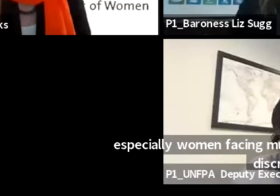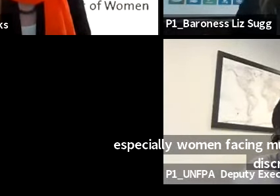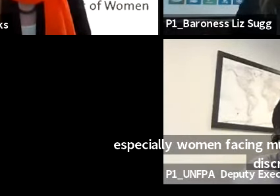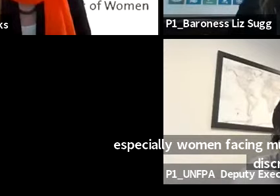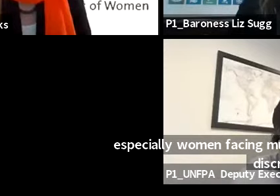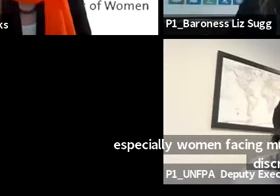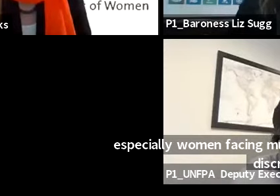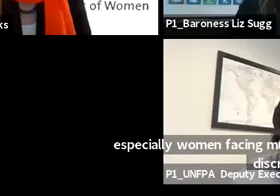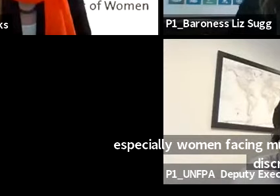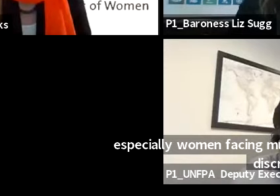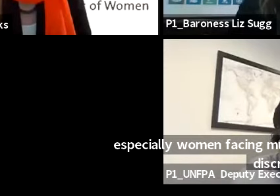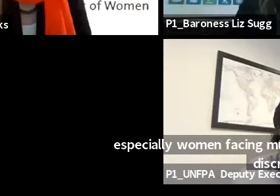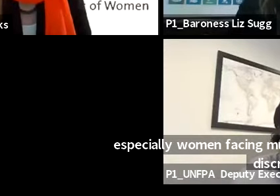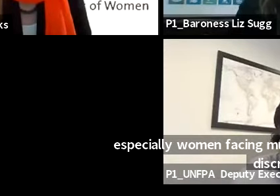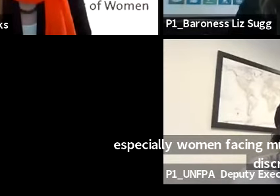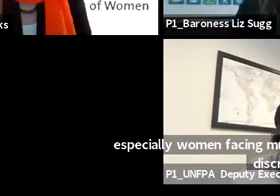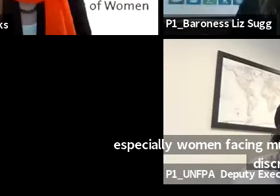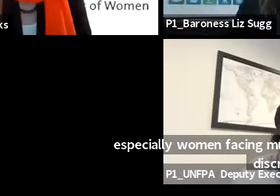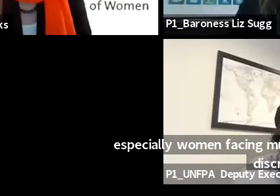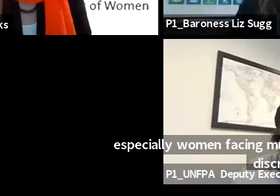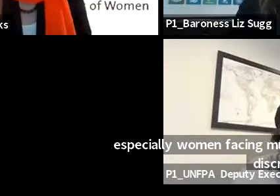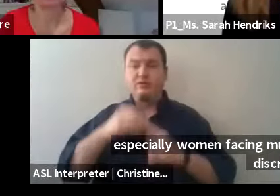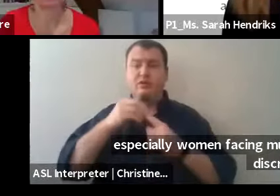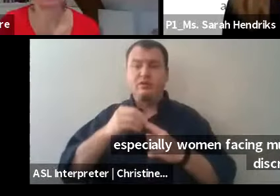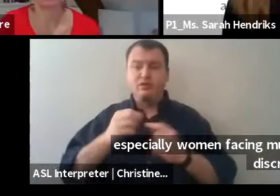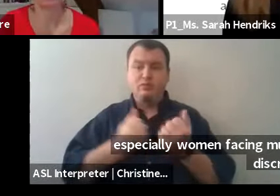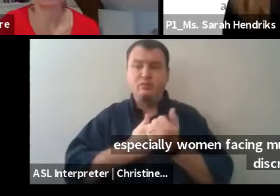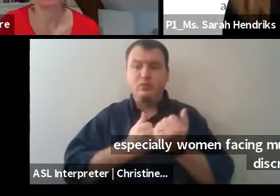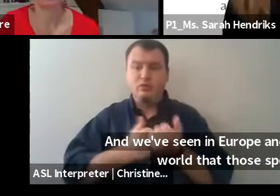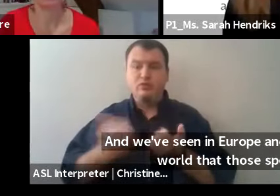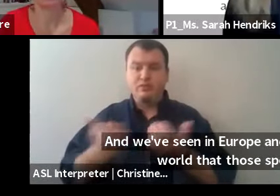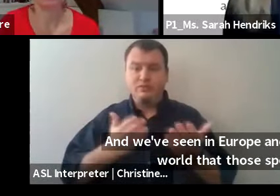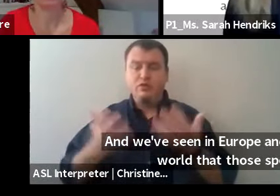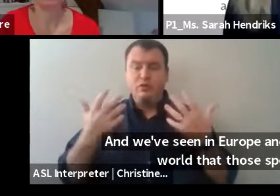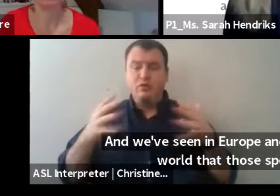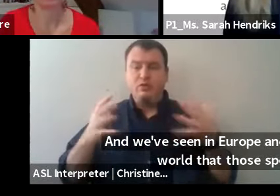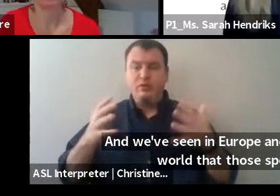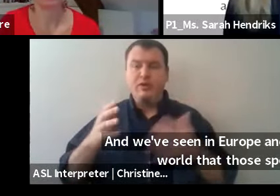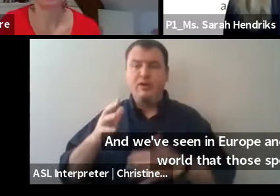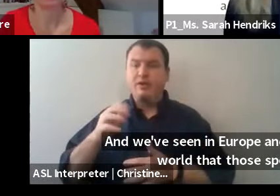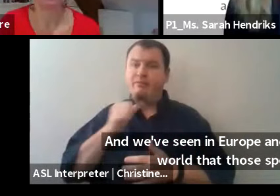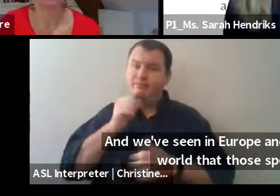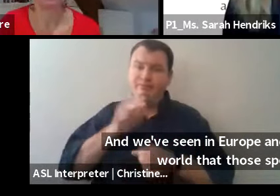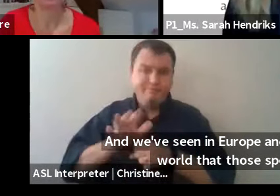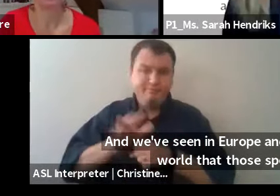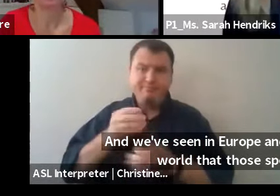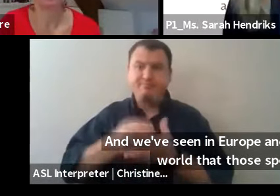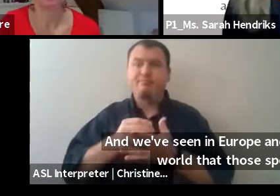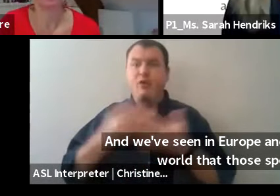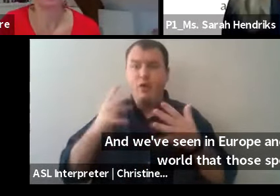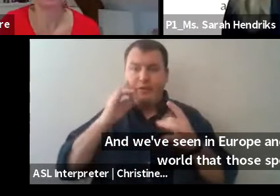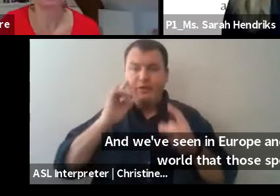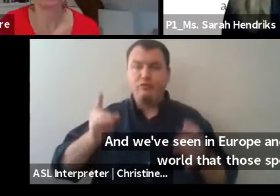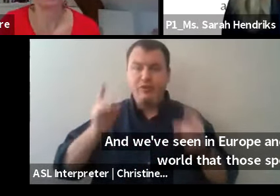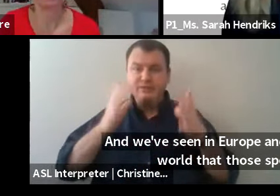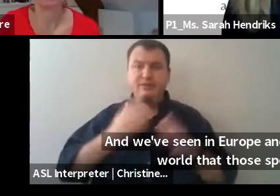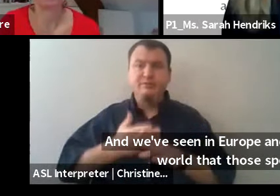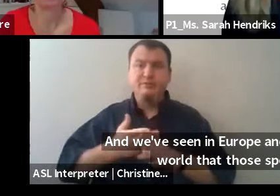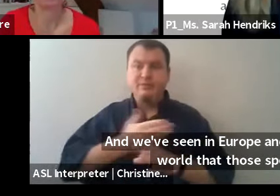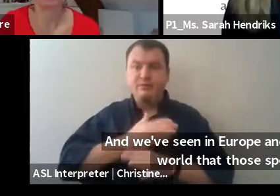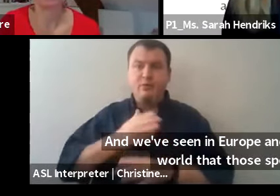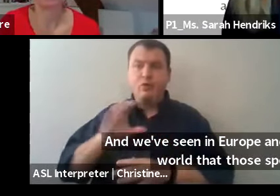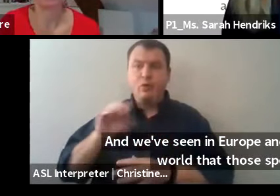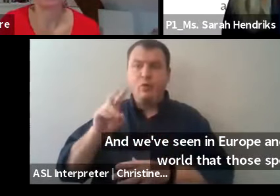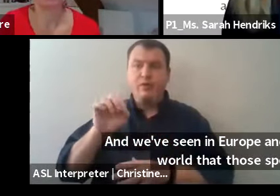world, that those specialized support services were already underfunded, were already in crisis before COVID